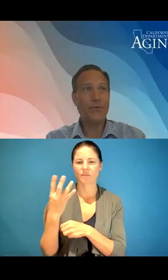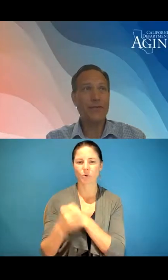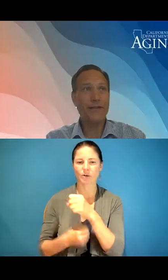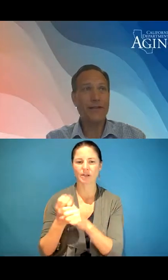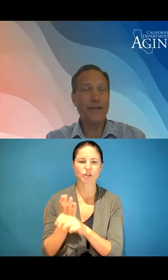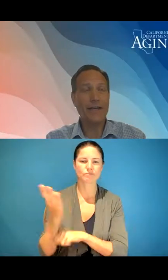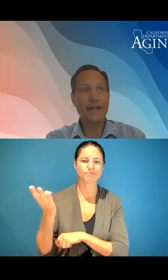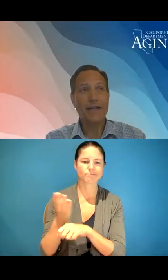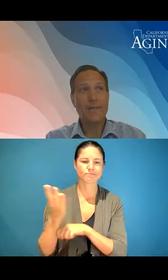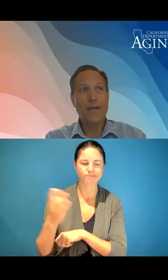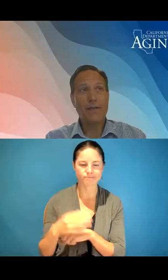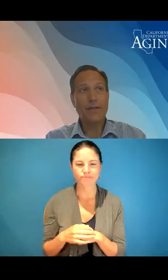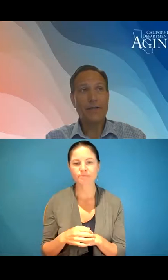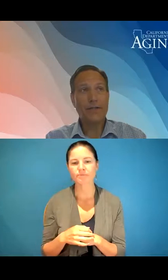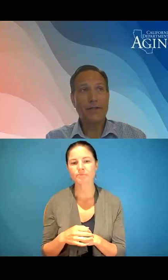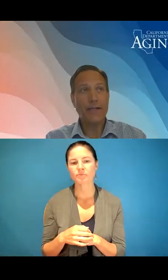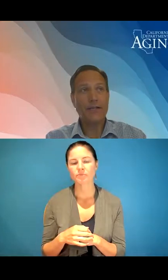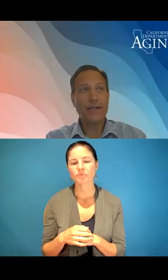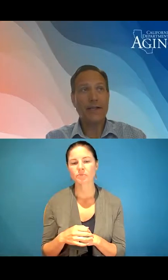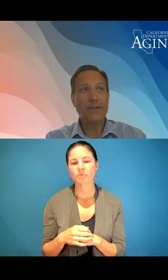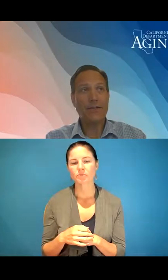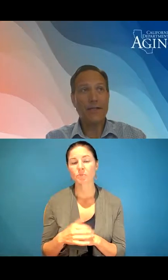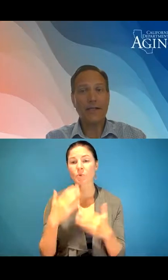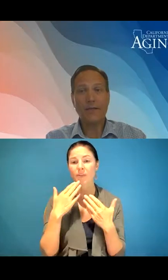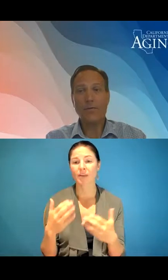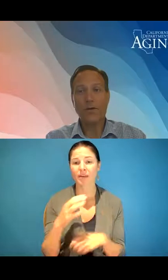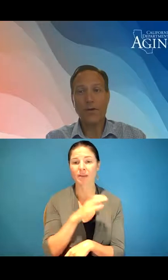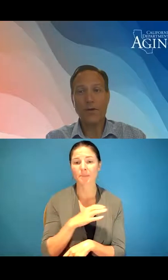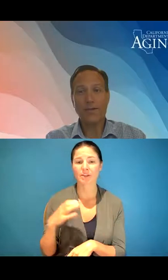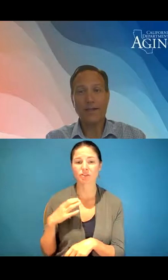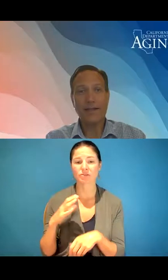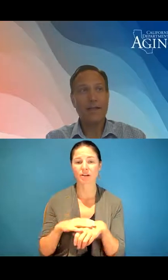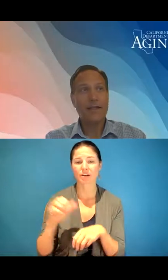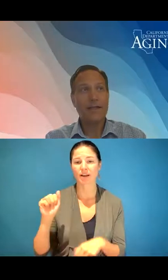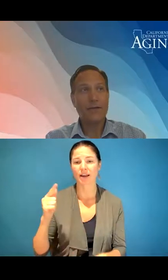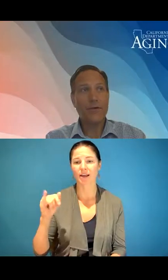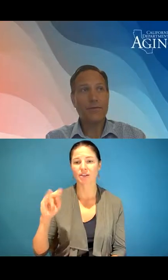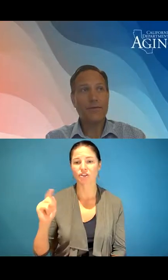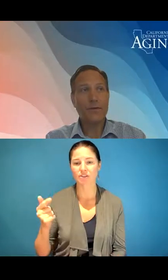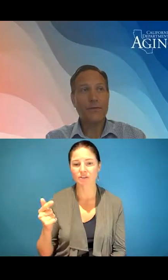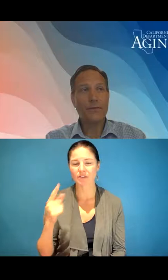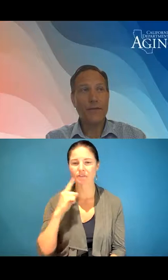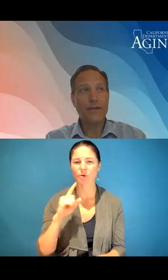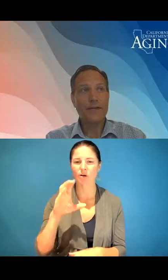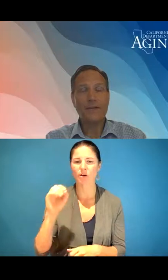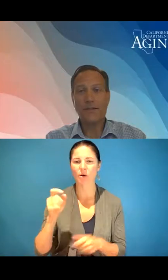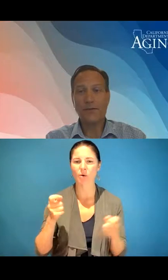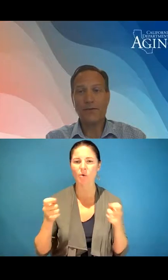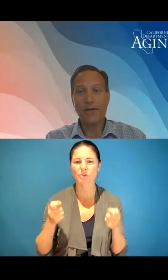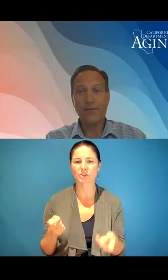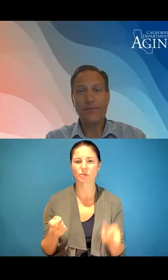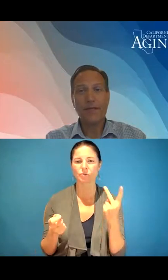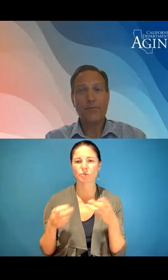And we'd really like to thank the Commission on Aging, Ellen Schmieding, for co-hosting two public forums with us